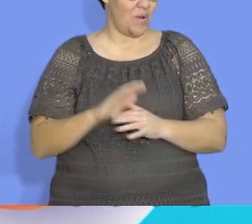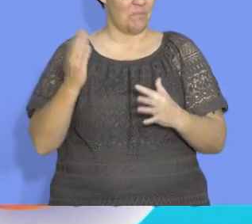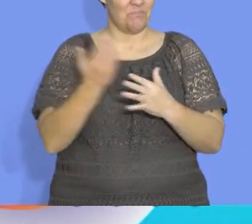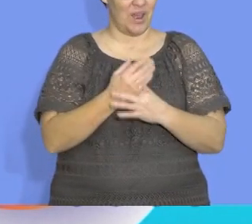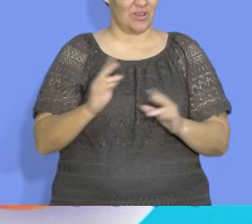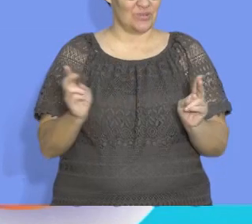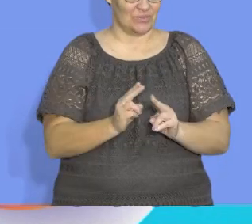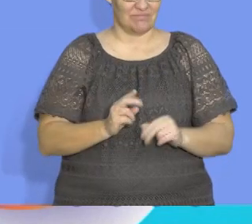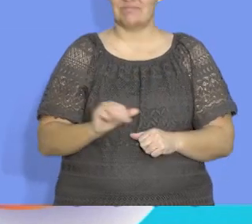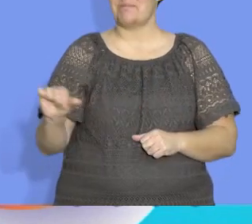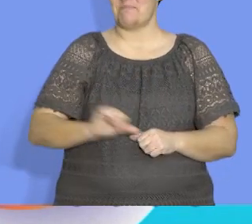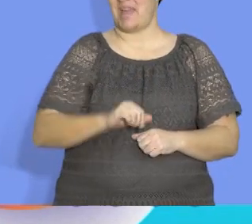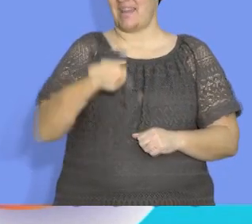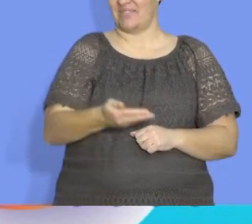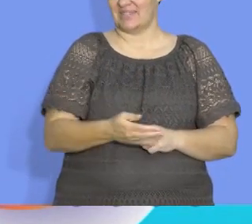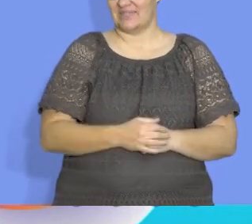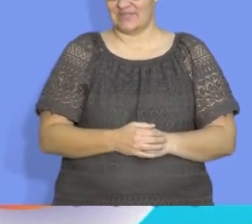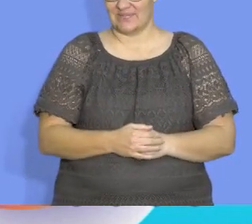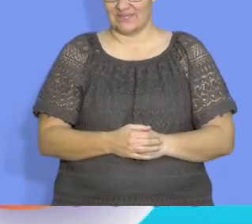short break. We'll be back straight after that.